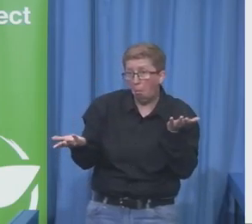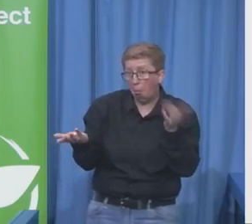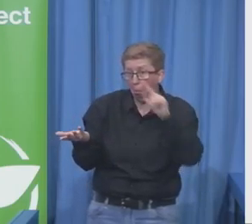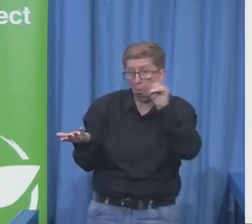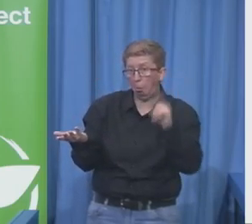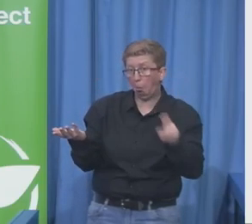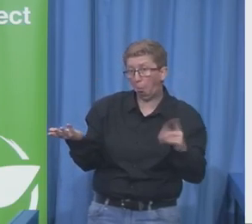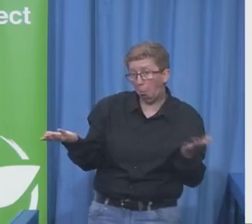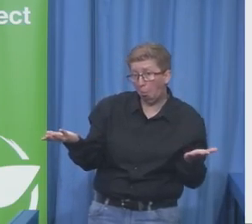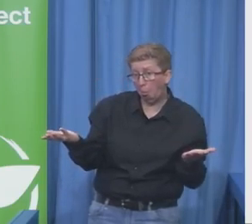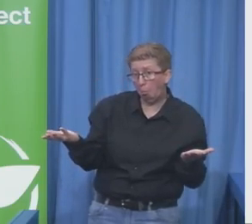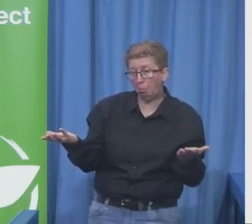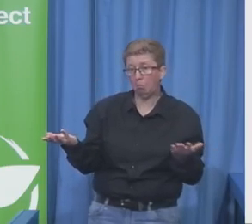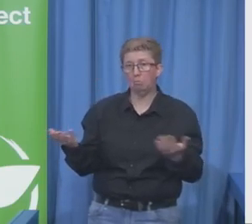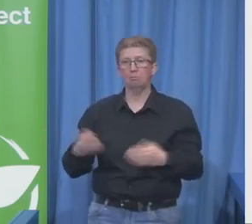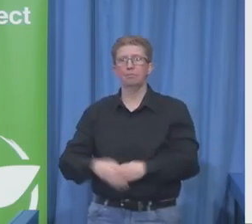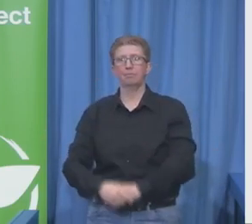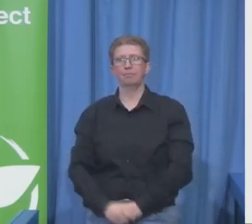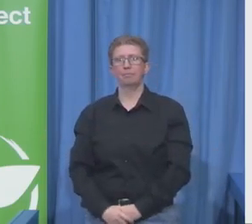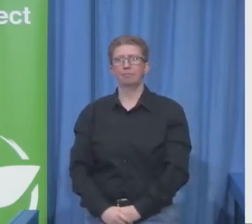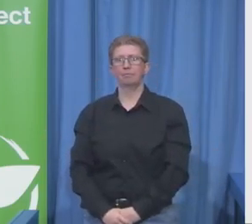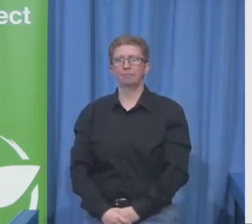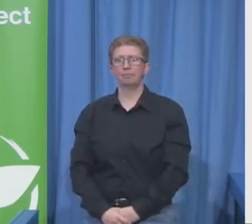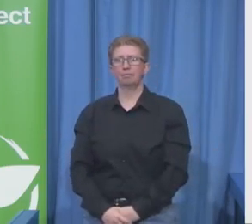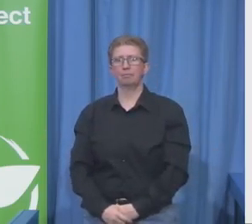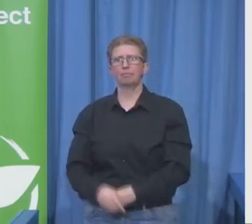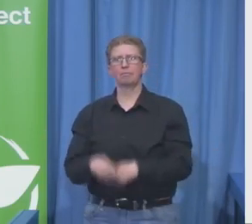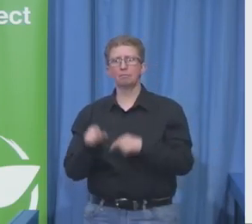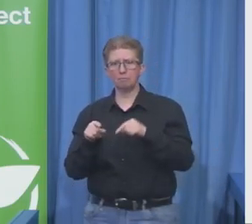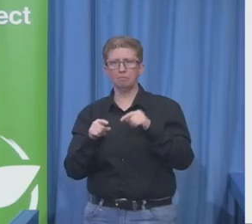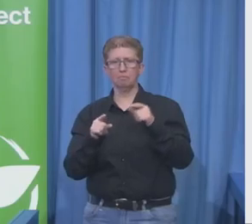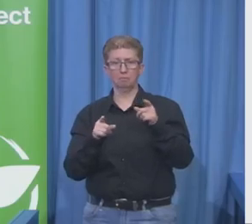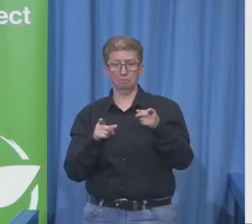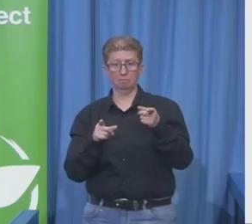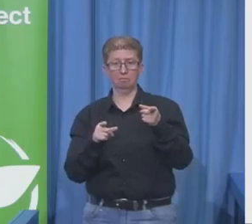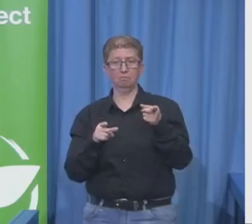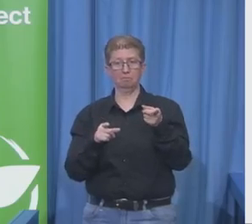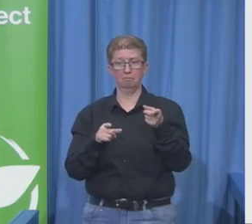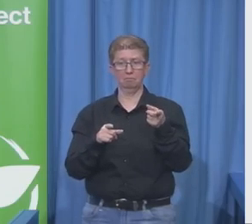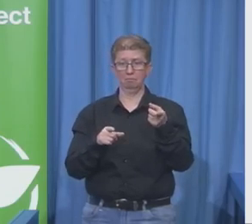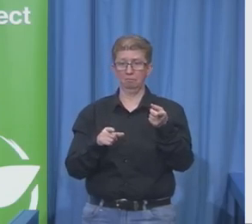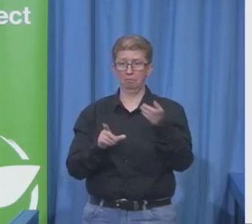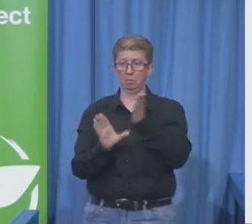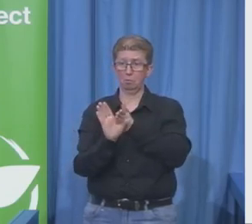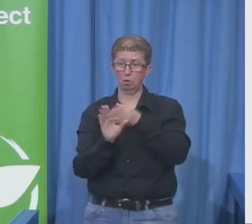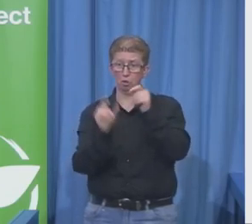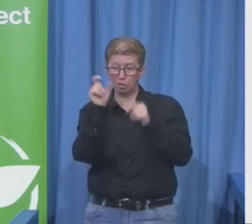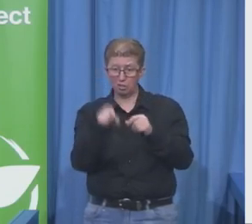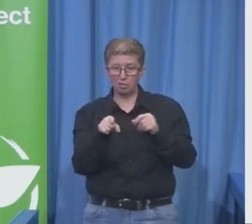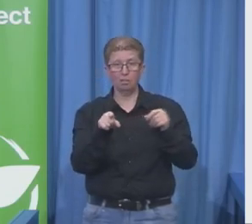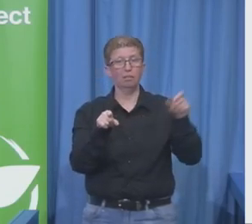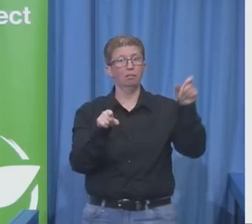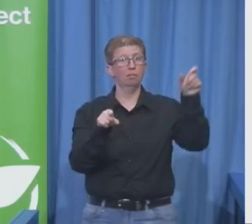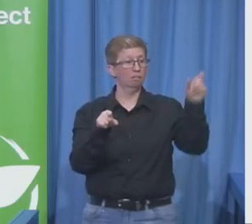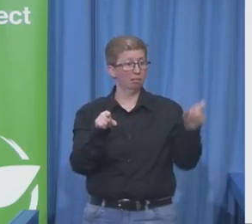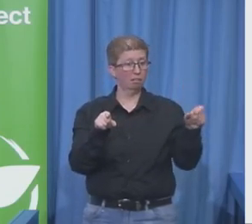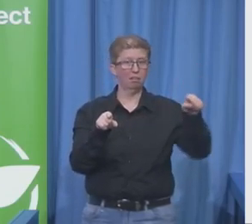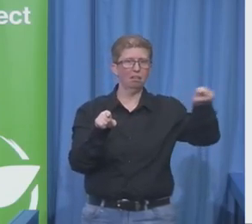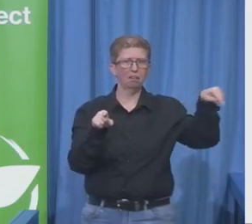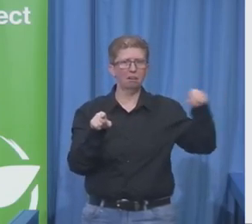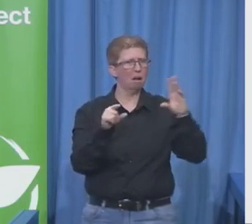his hallucination to his colleagues, and so he had no other way but to leave the job because the colleagues were not able to understand